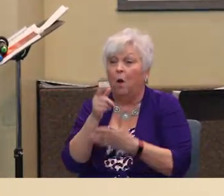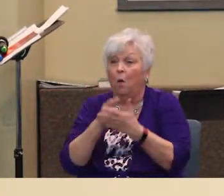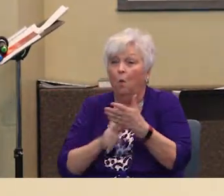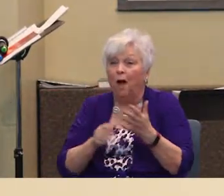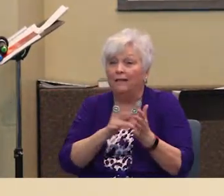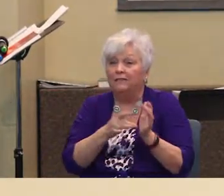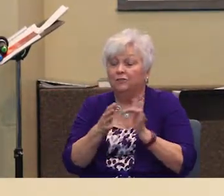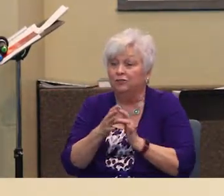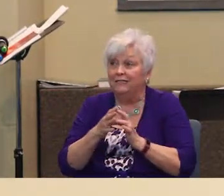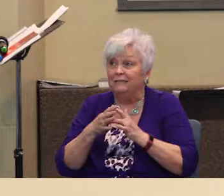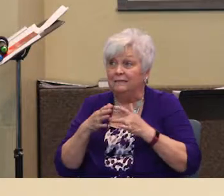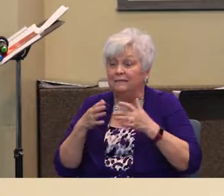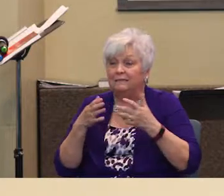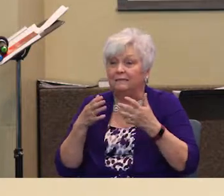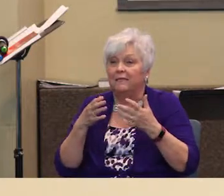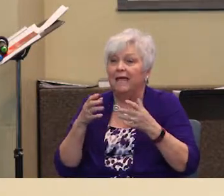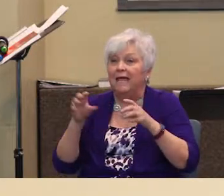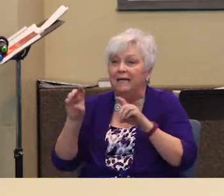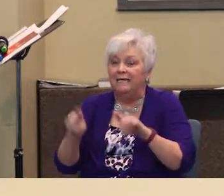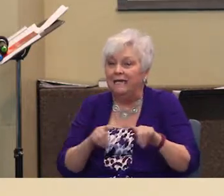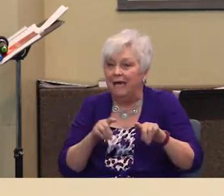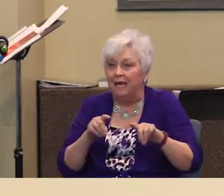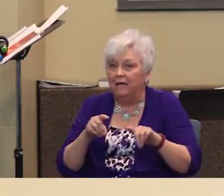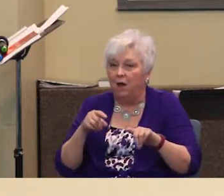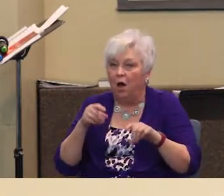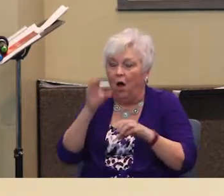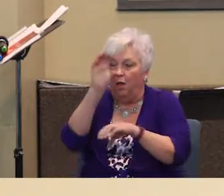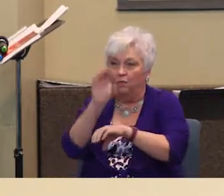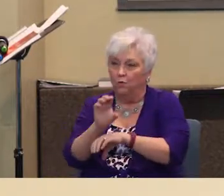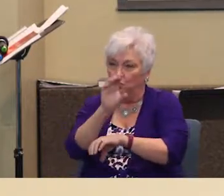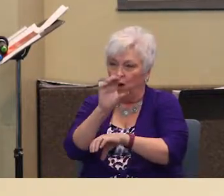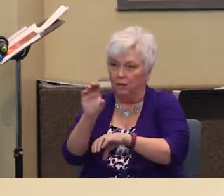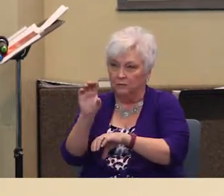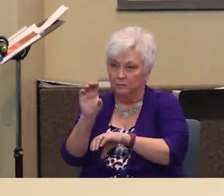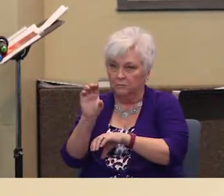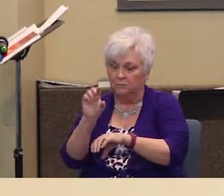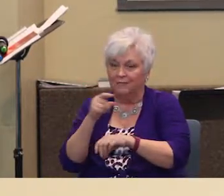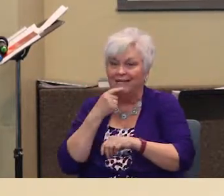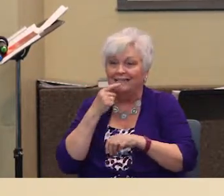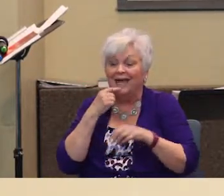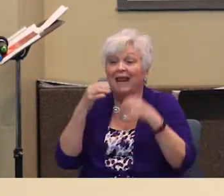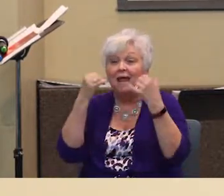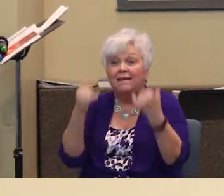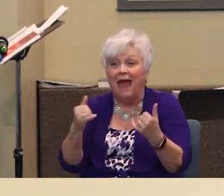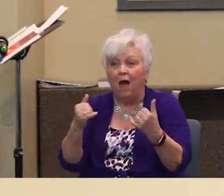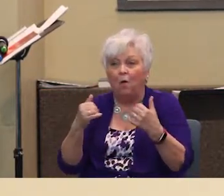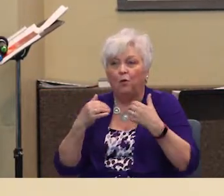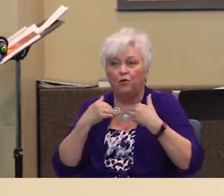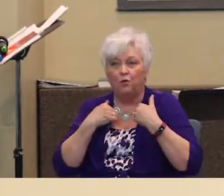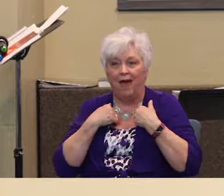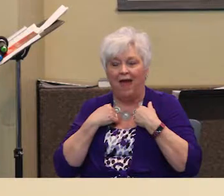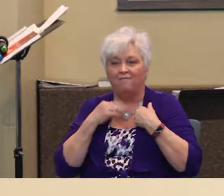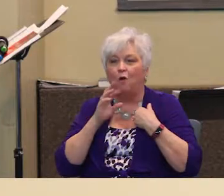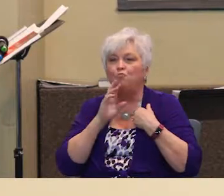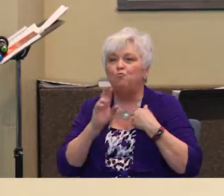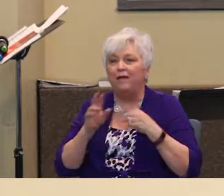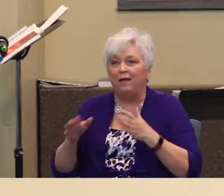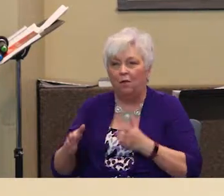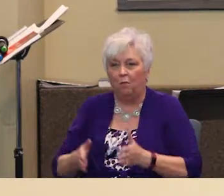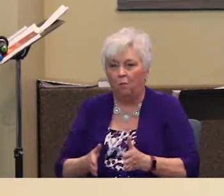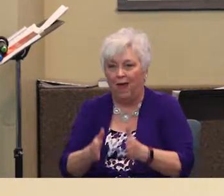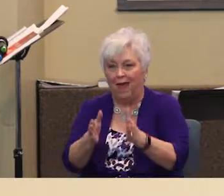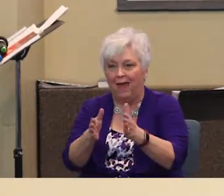cross, he did this. He said, now you have a real way to God.